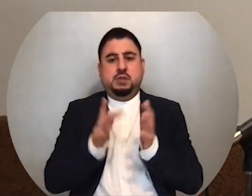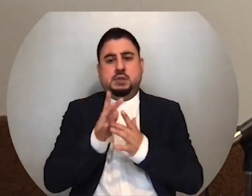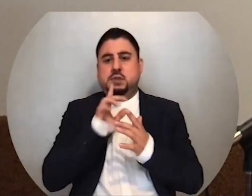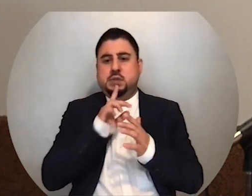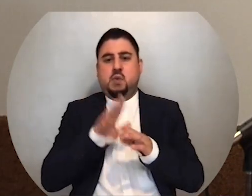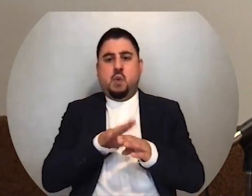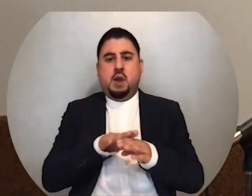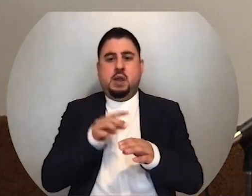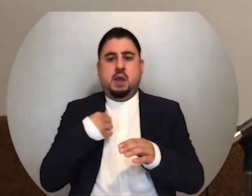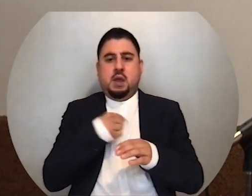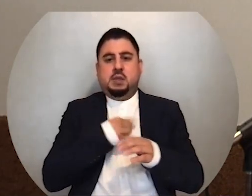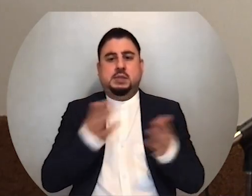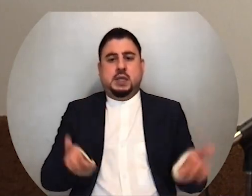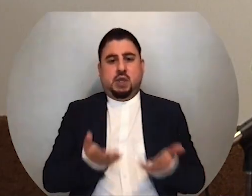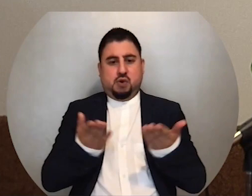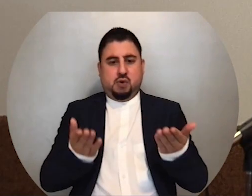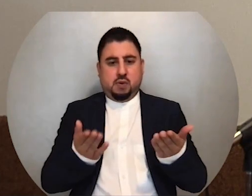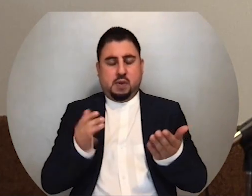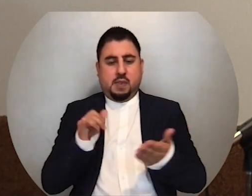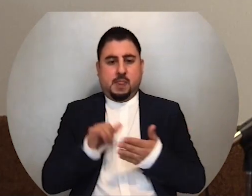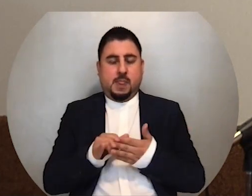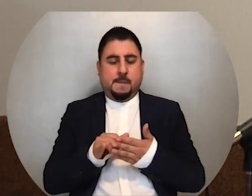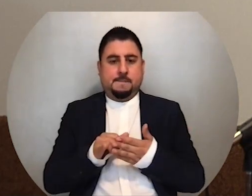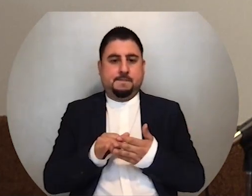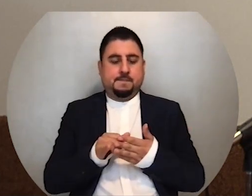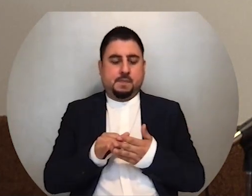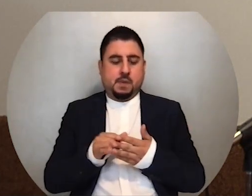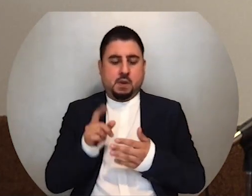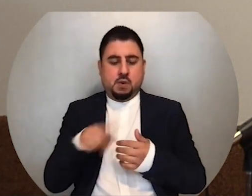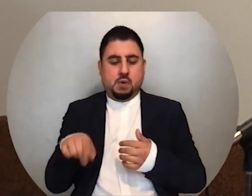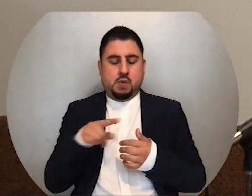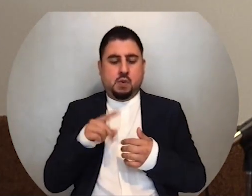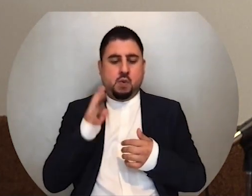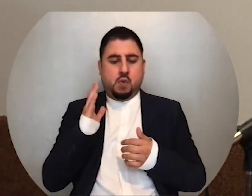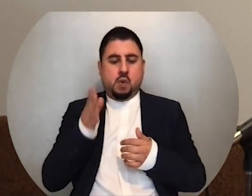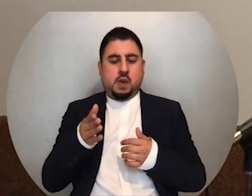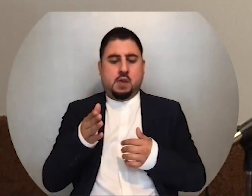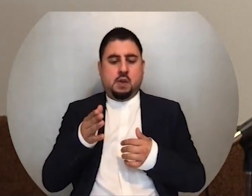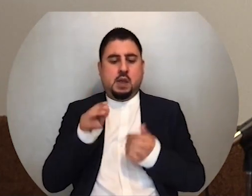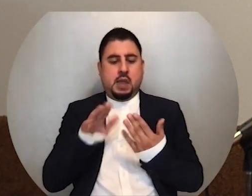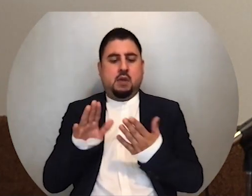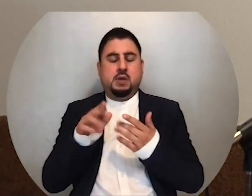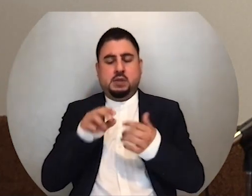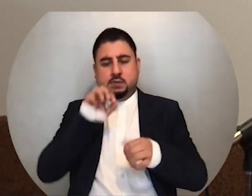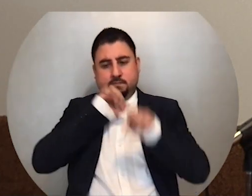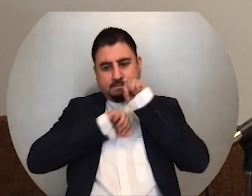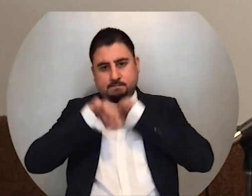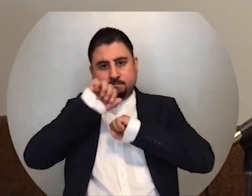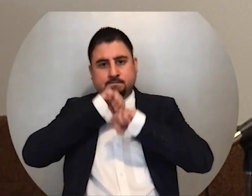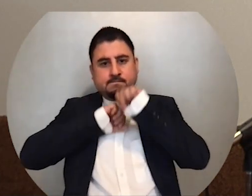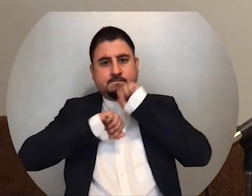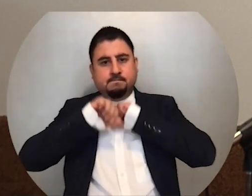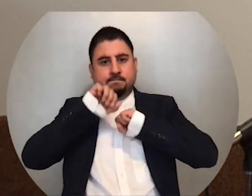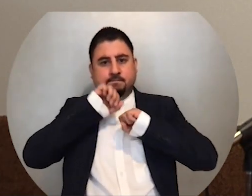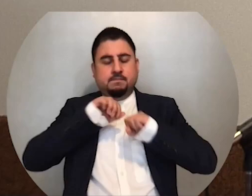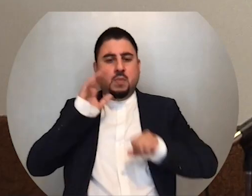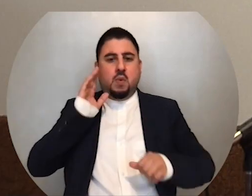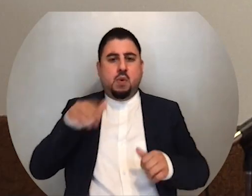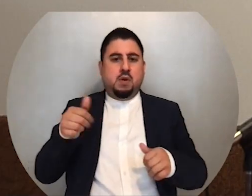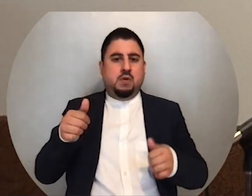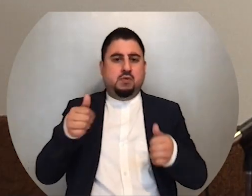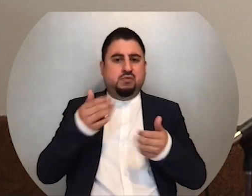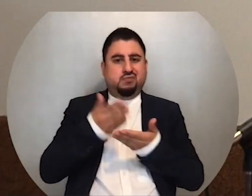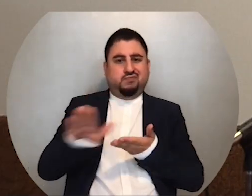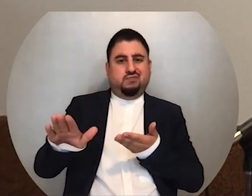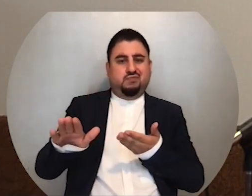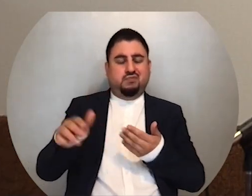Jesus is warning us here that you will encounter difficulty. You will encounter